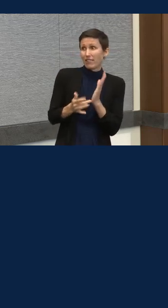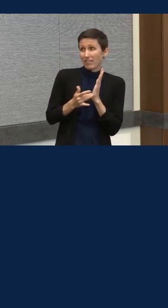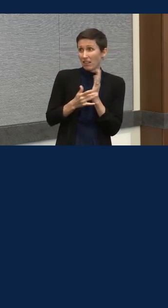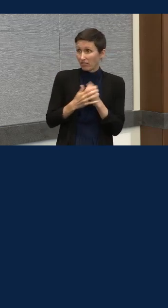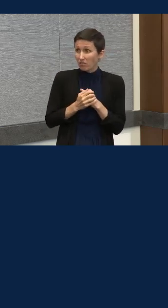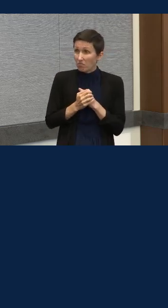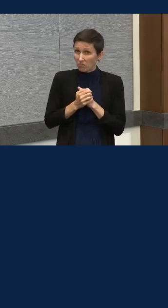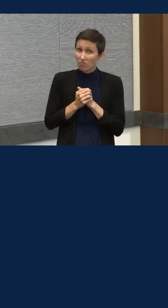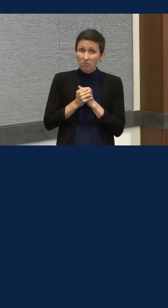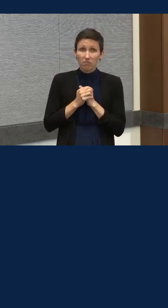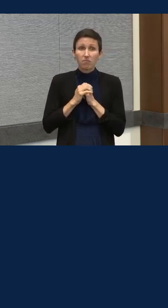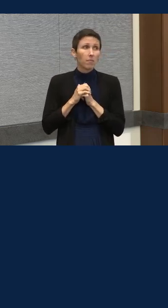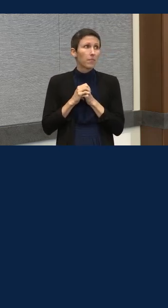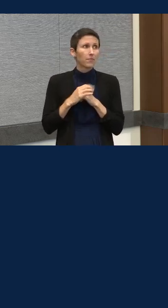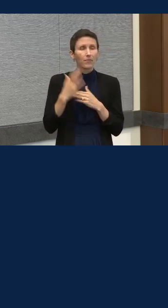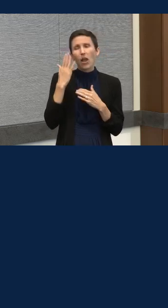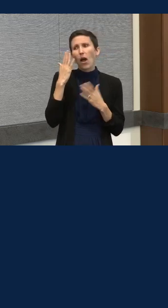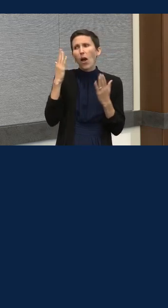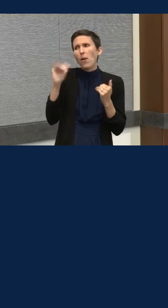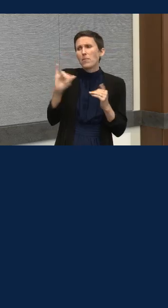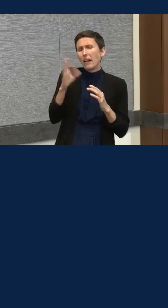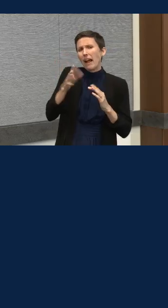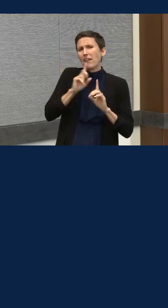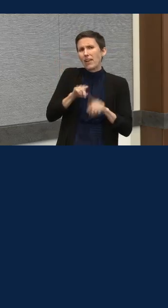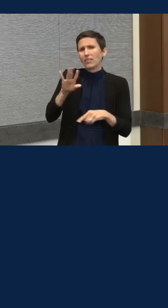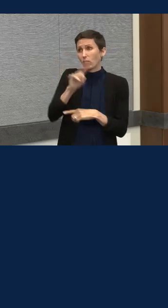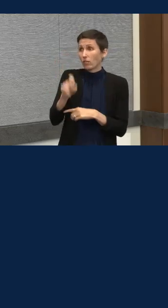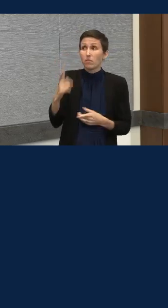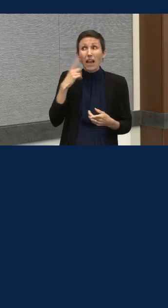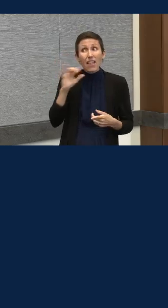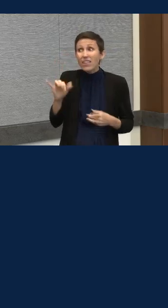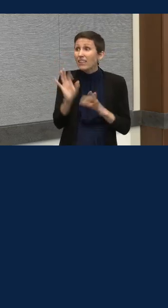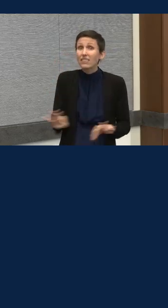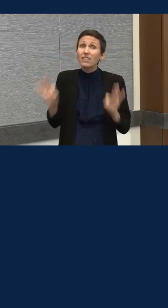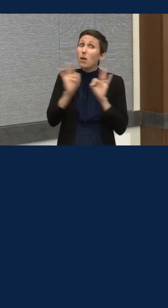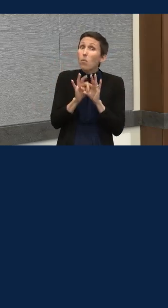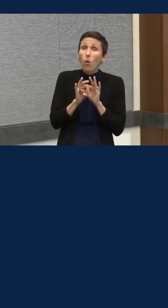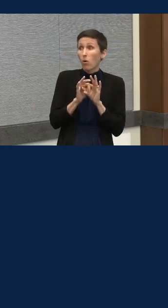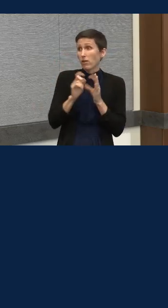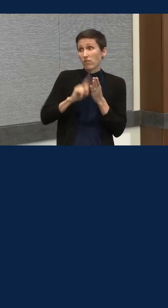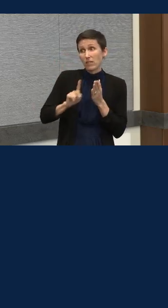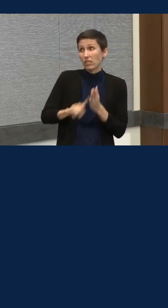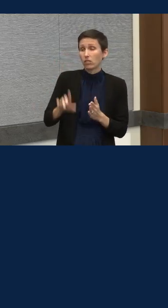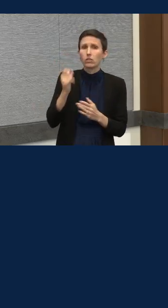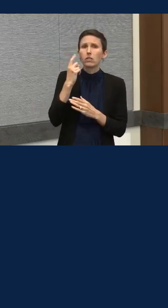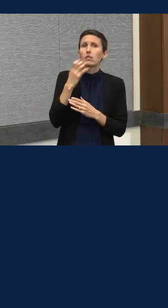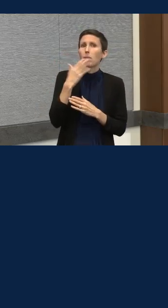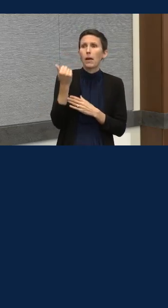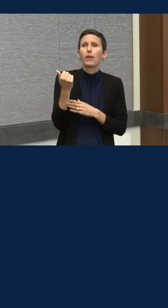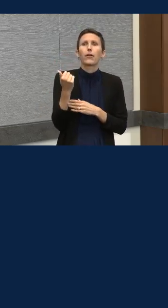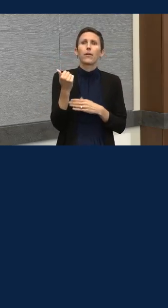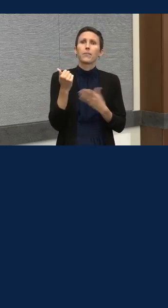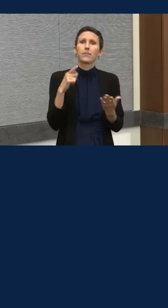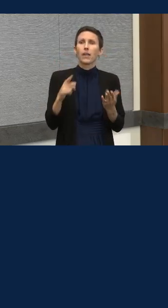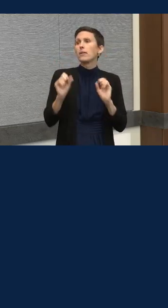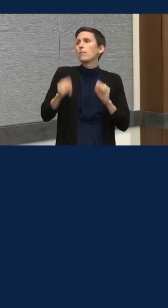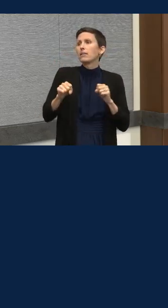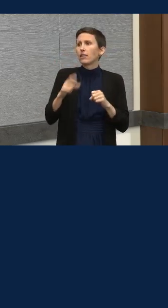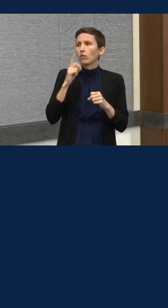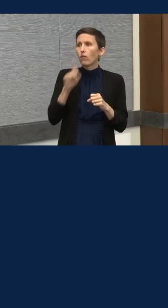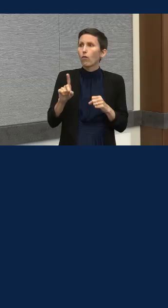technology, okay? I hope that kind of answers your question. But I think that's a really important research area, is to understand better the potential